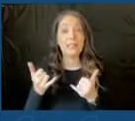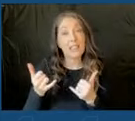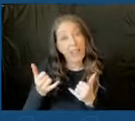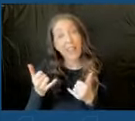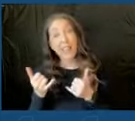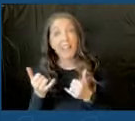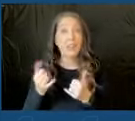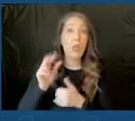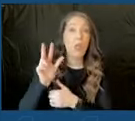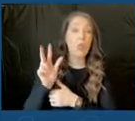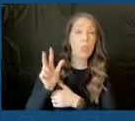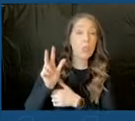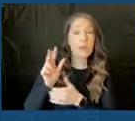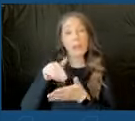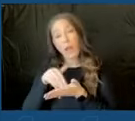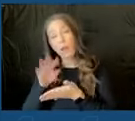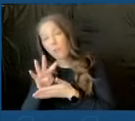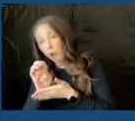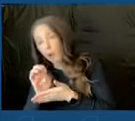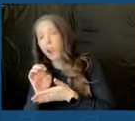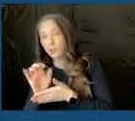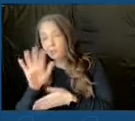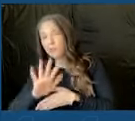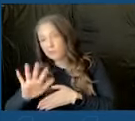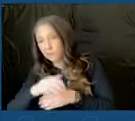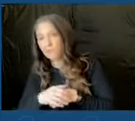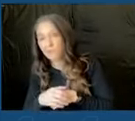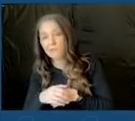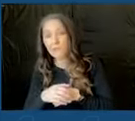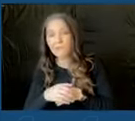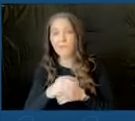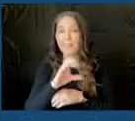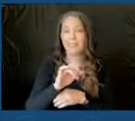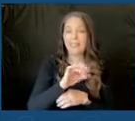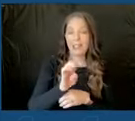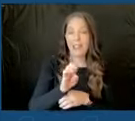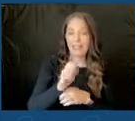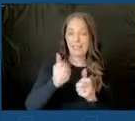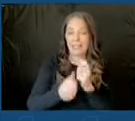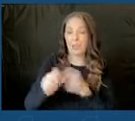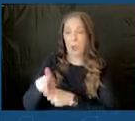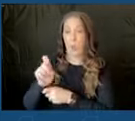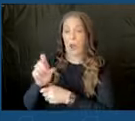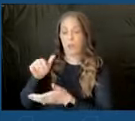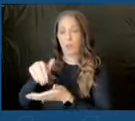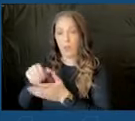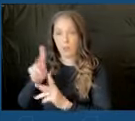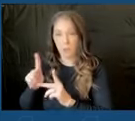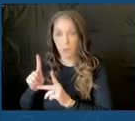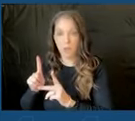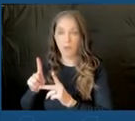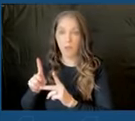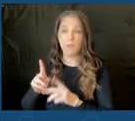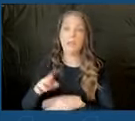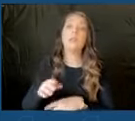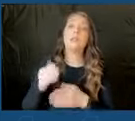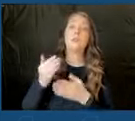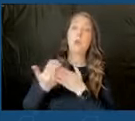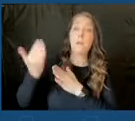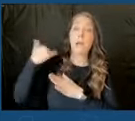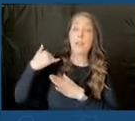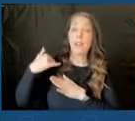3,400. So again, cases per 100,000 back then, an extraordinary 366